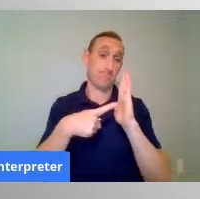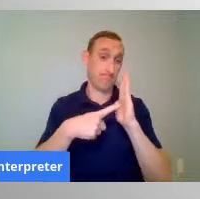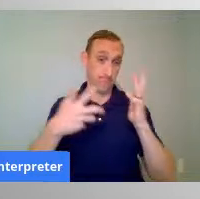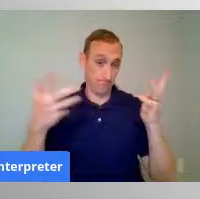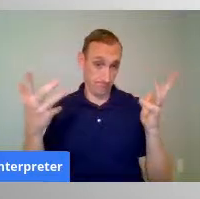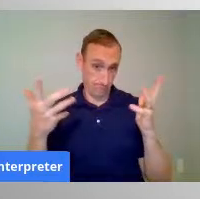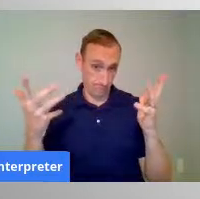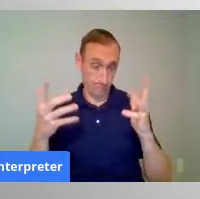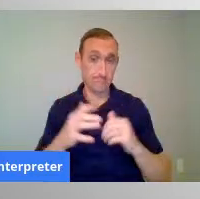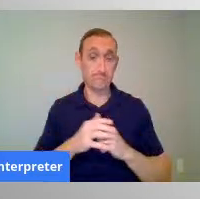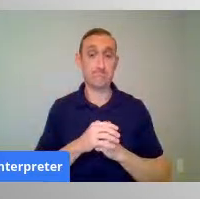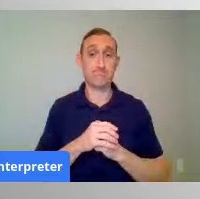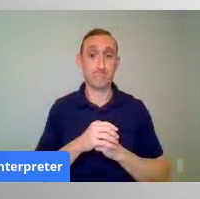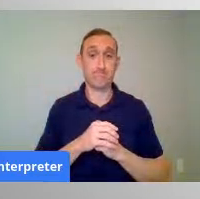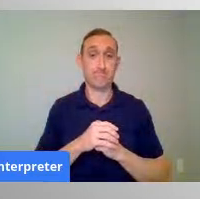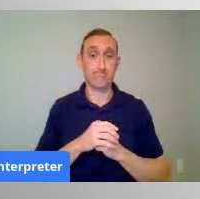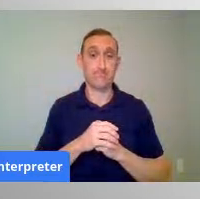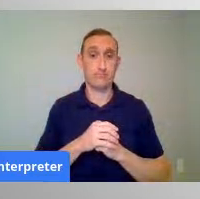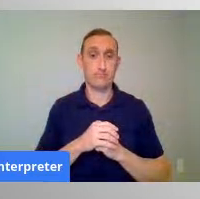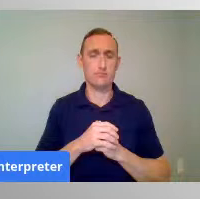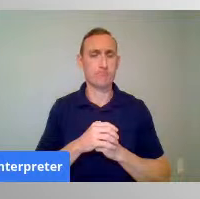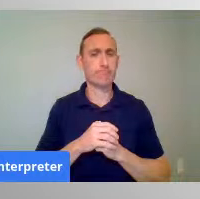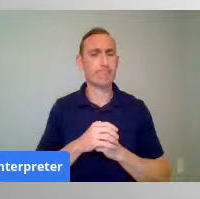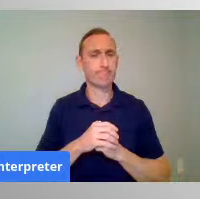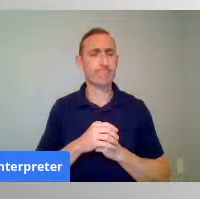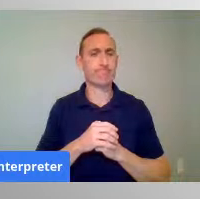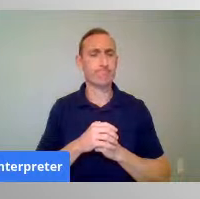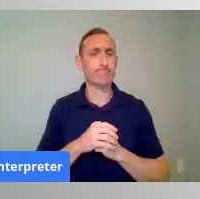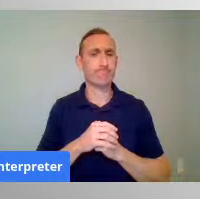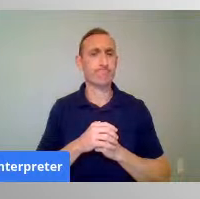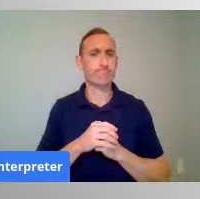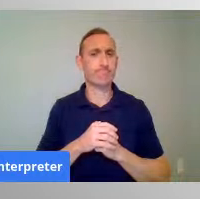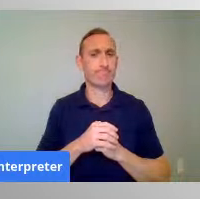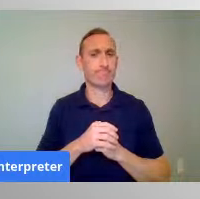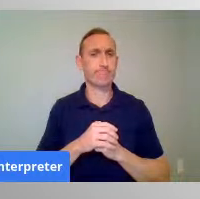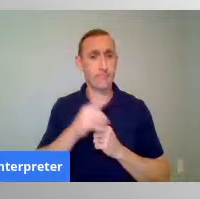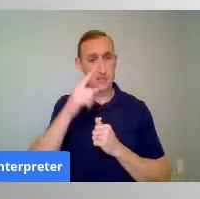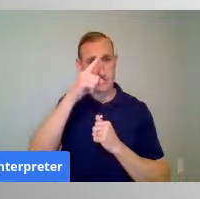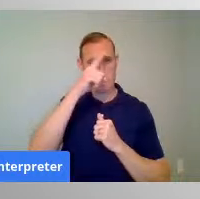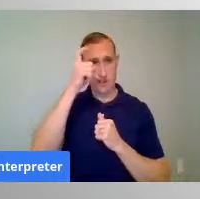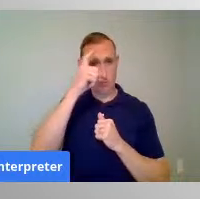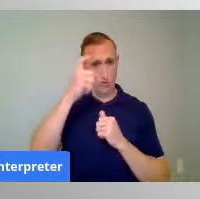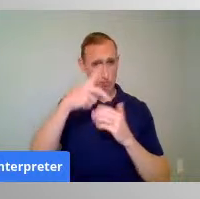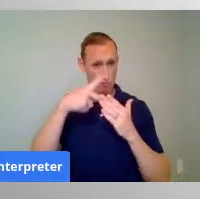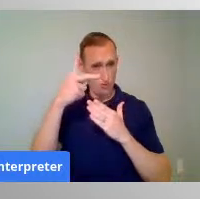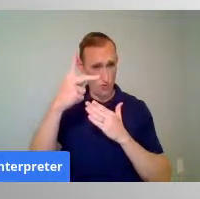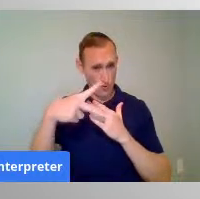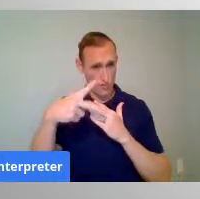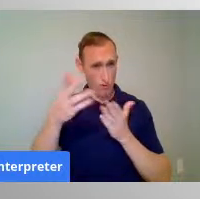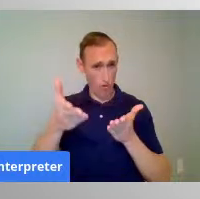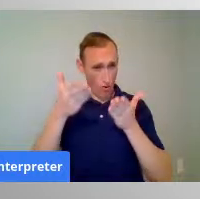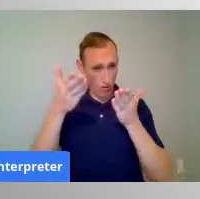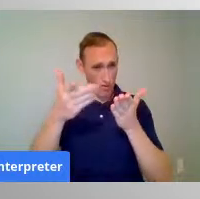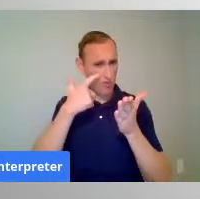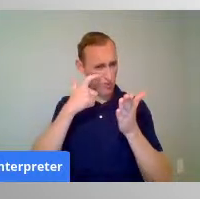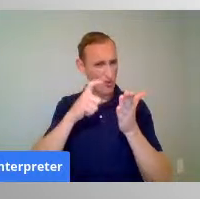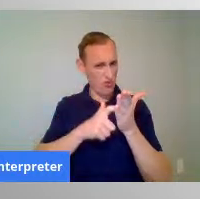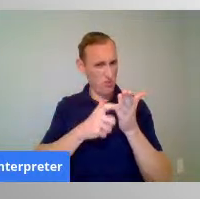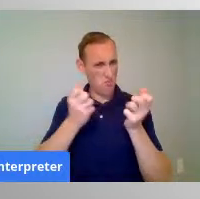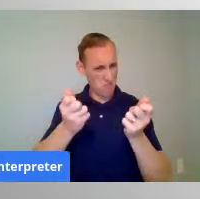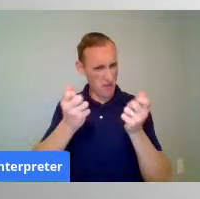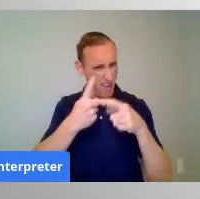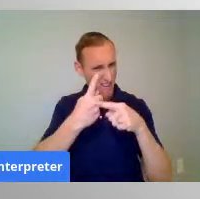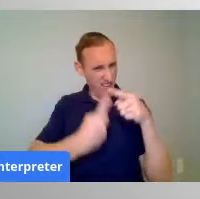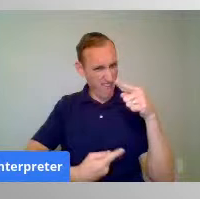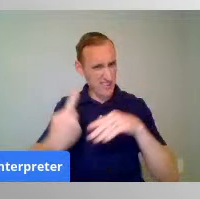example, a lot of the summer programs that are offered are half days. And so when you register